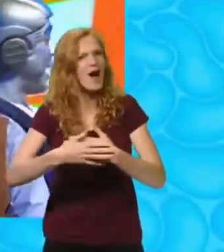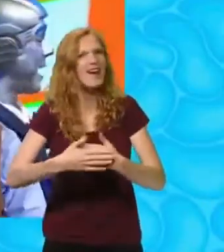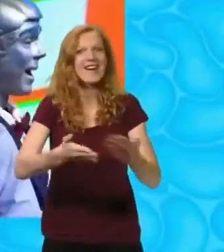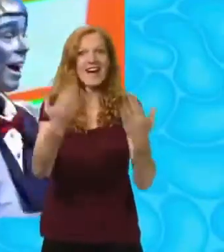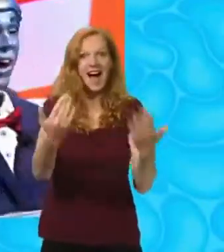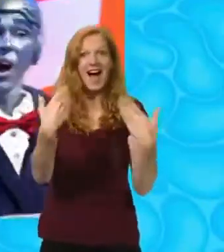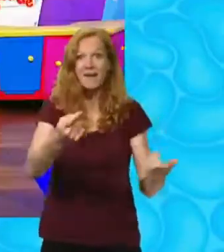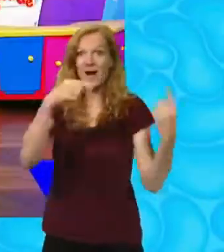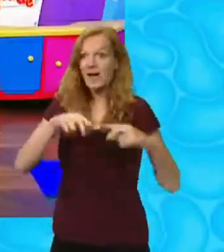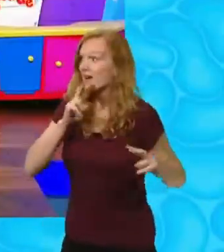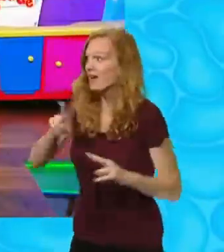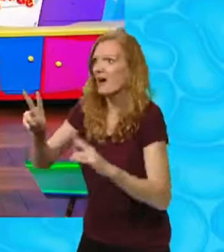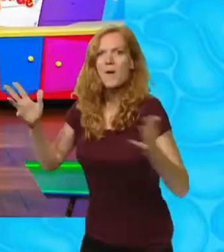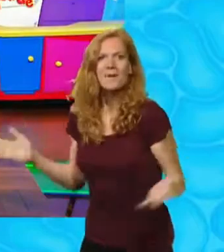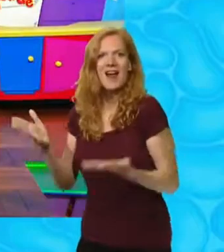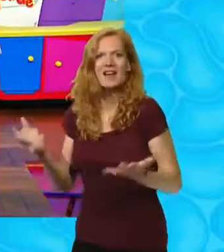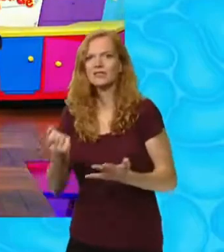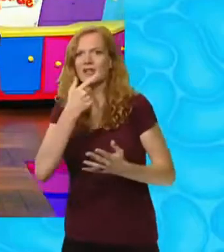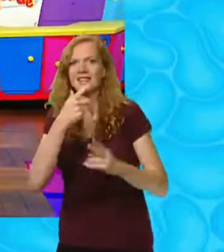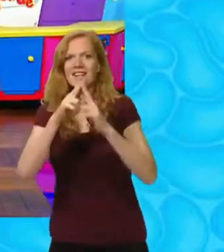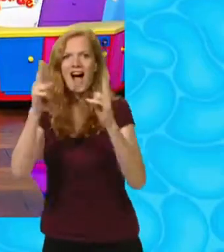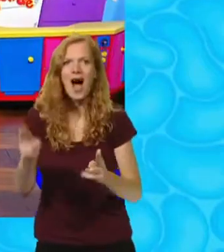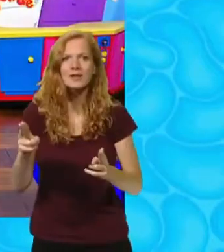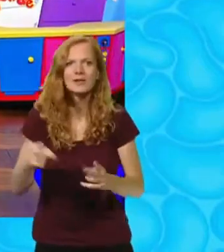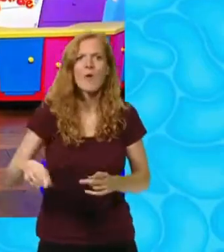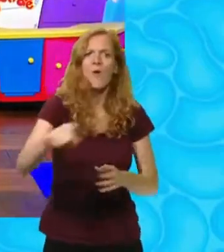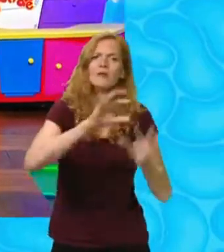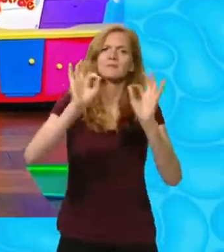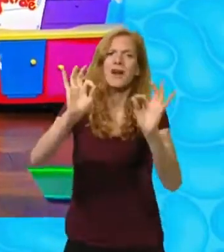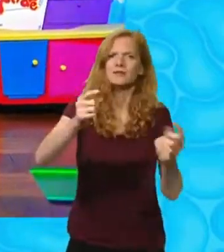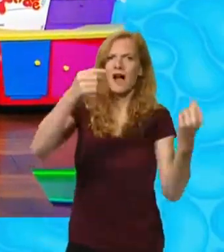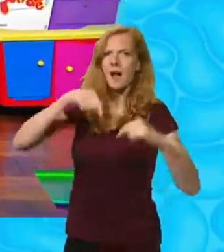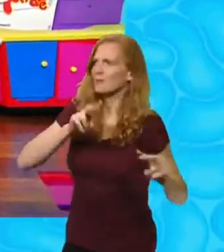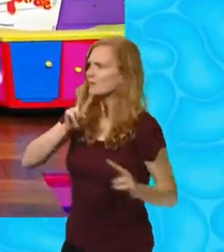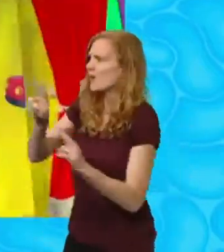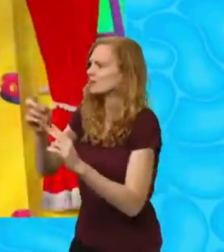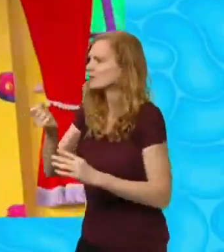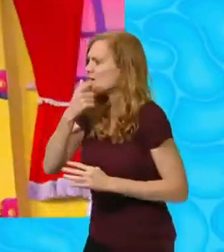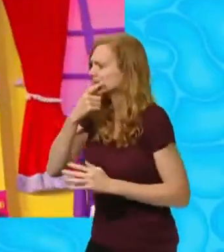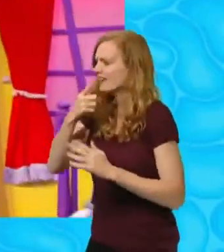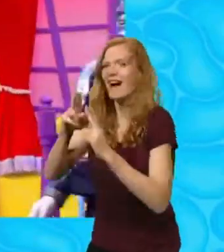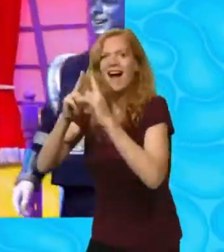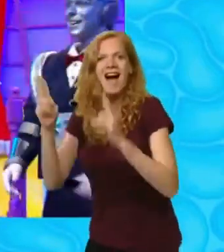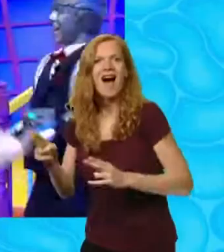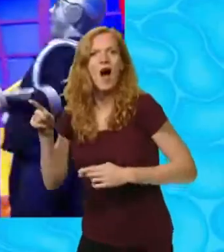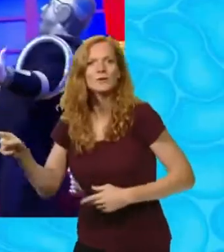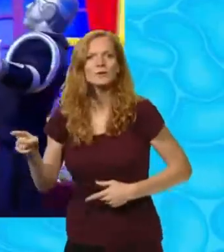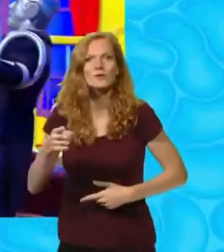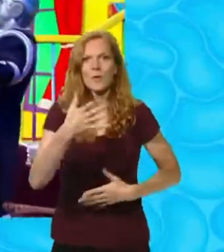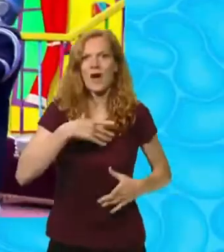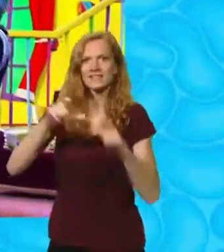It's the place you want to play in. A dusting pal. You're my special guest today. A dusting pal. It's the place you want to stay